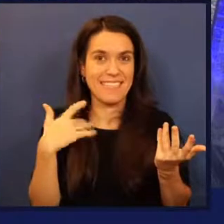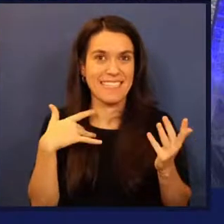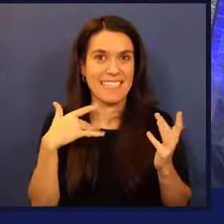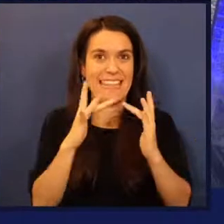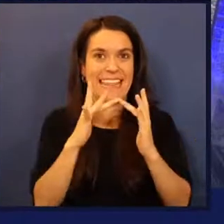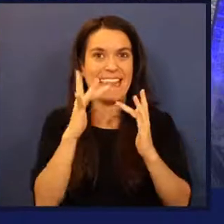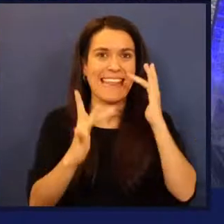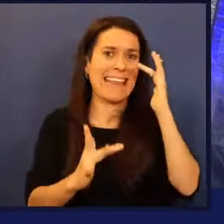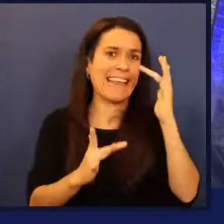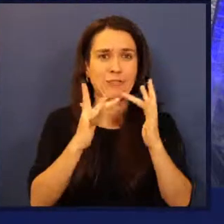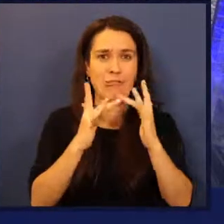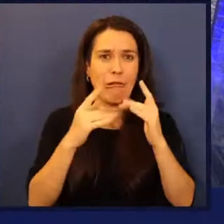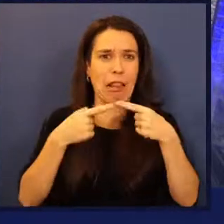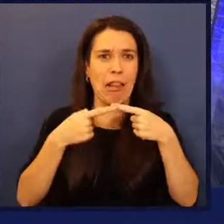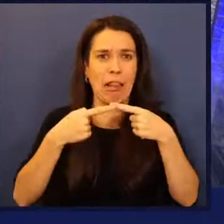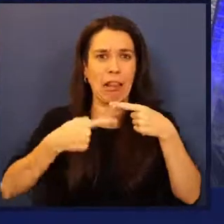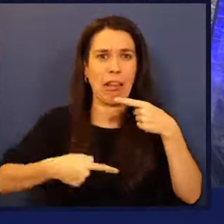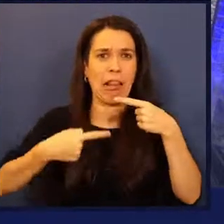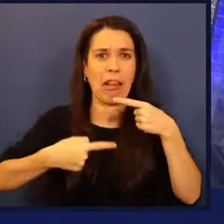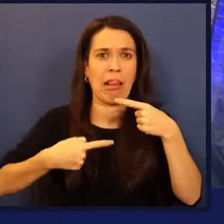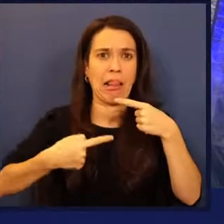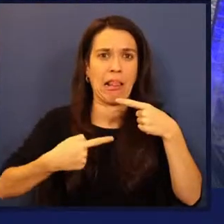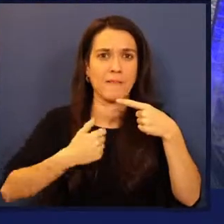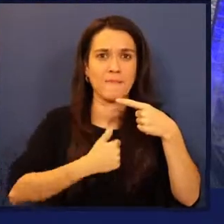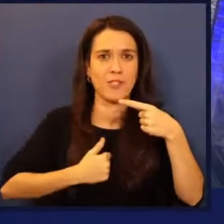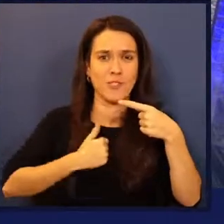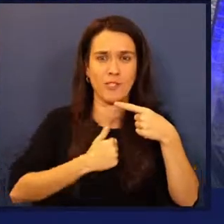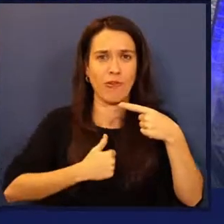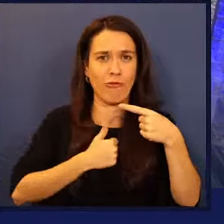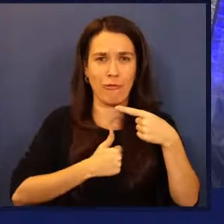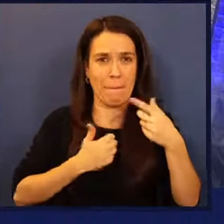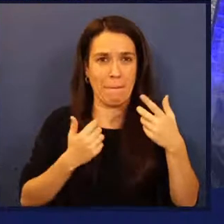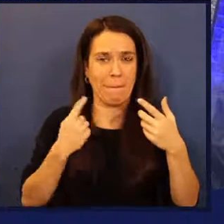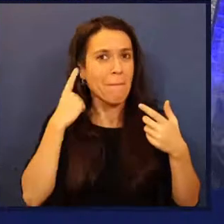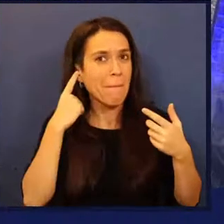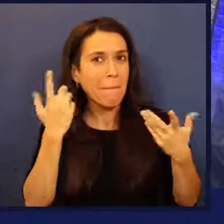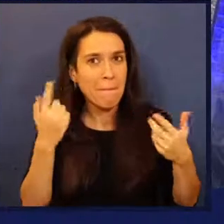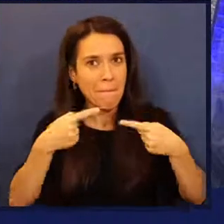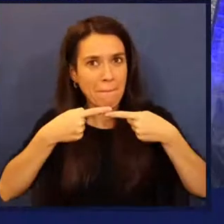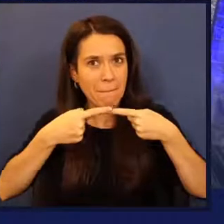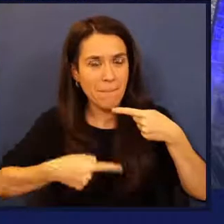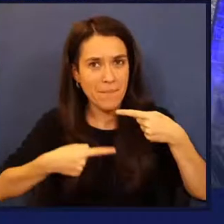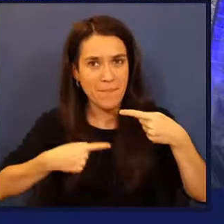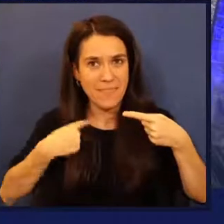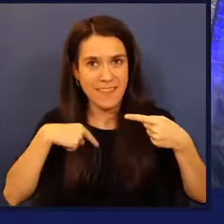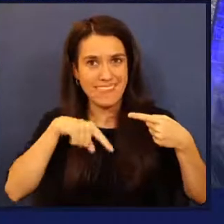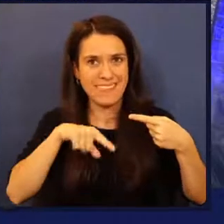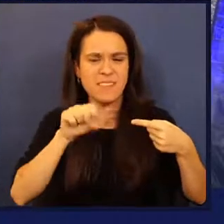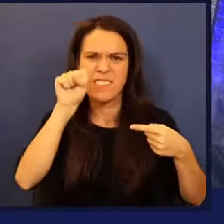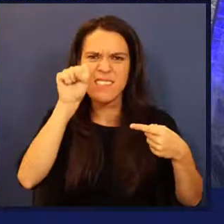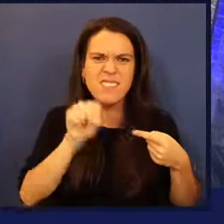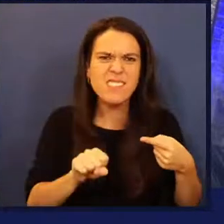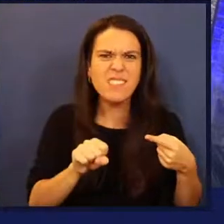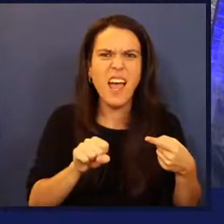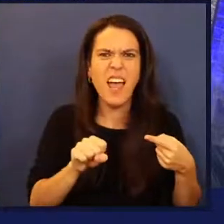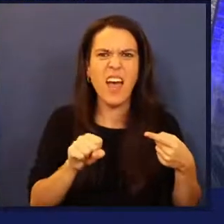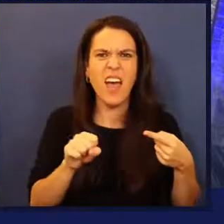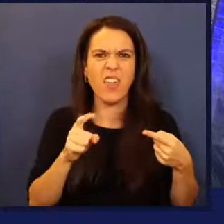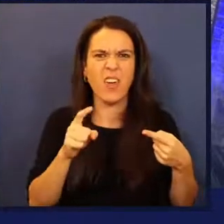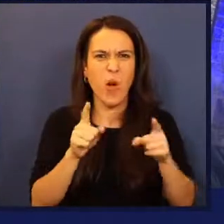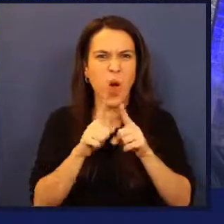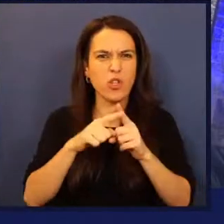it's terrible. I know. It's terrible right now, and bunch of this country is in the south. They're like handling a hurricane,